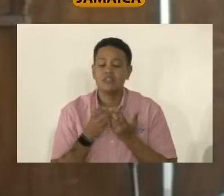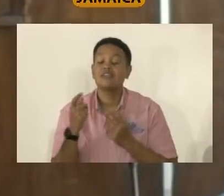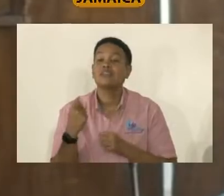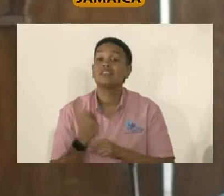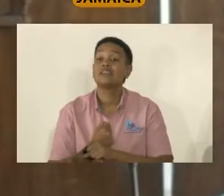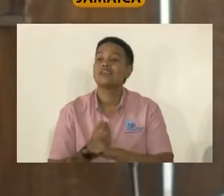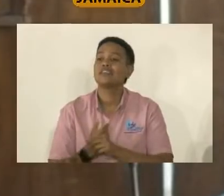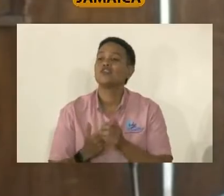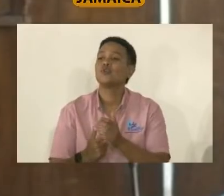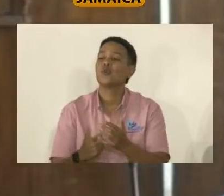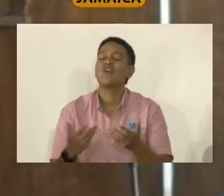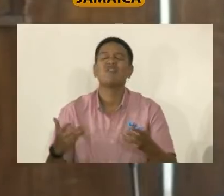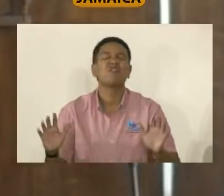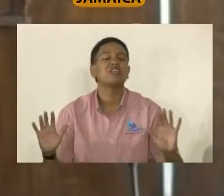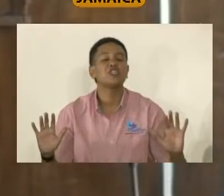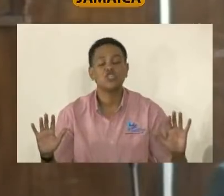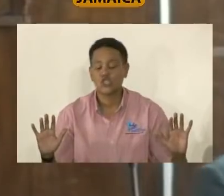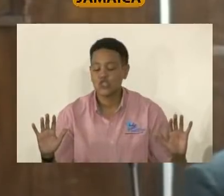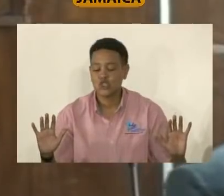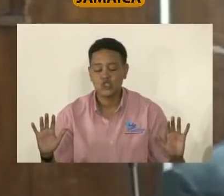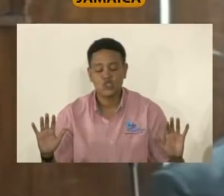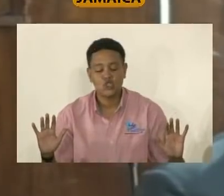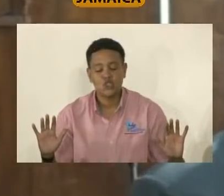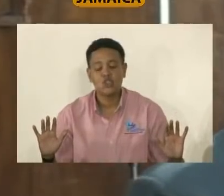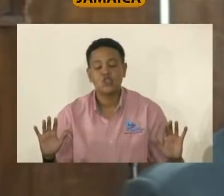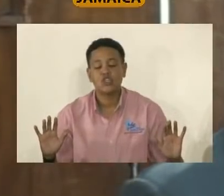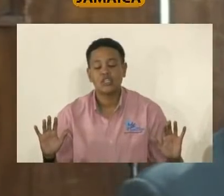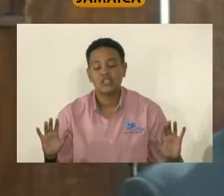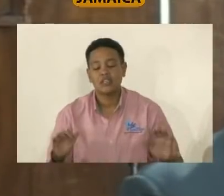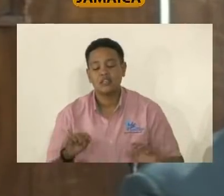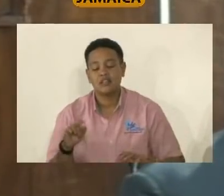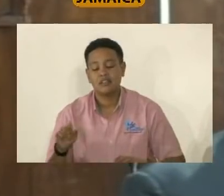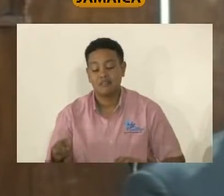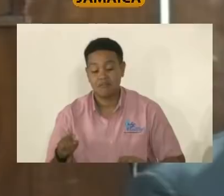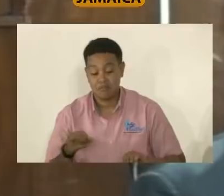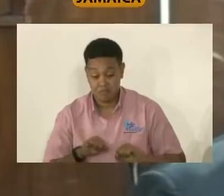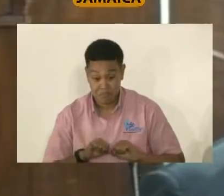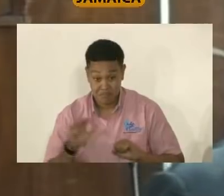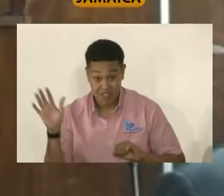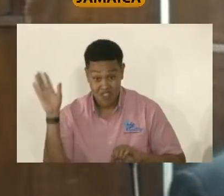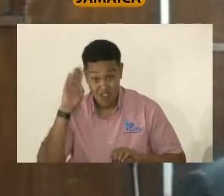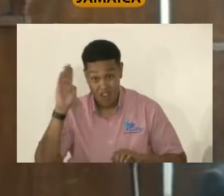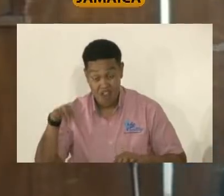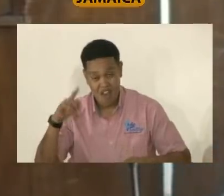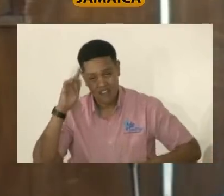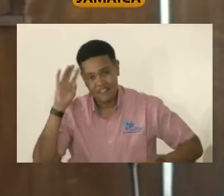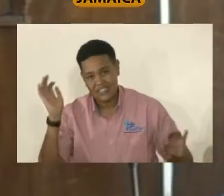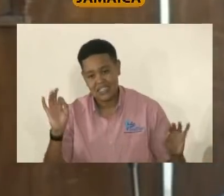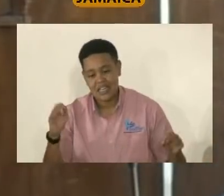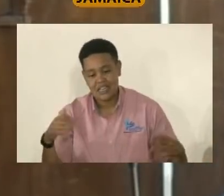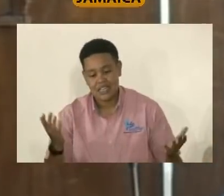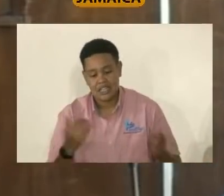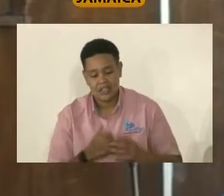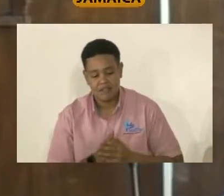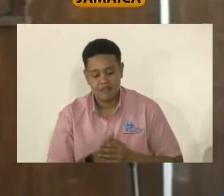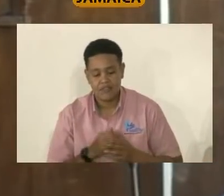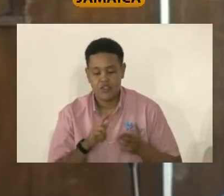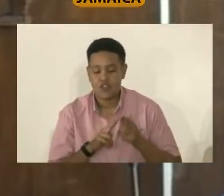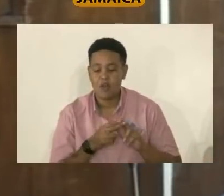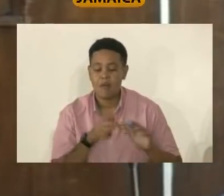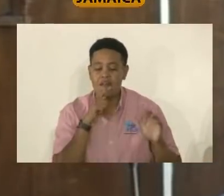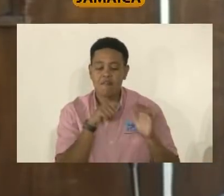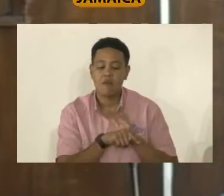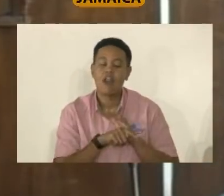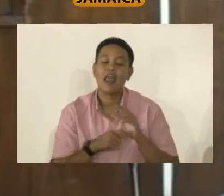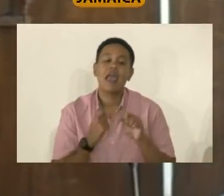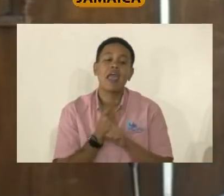unconstitutionality, the statistics now reveal that all of that was for naught, as the number of murders each